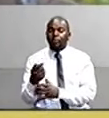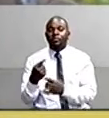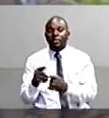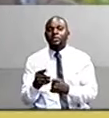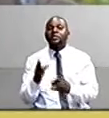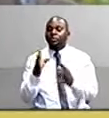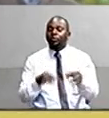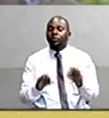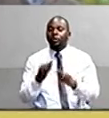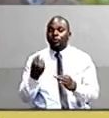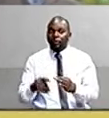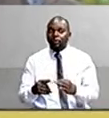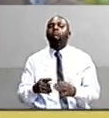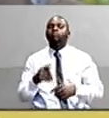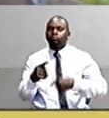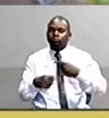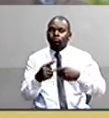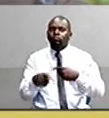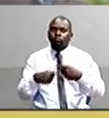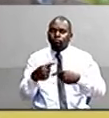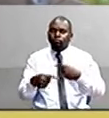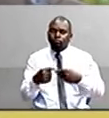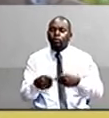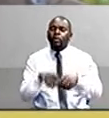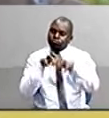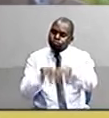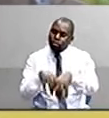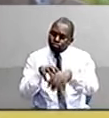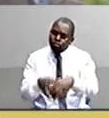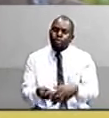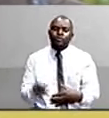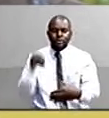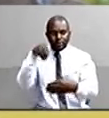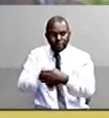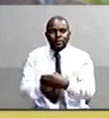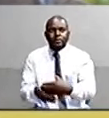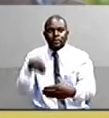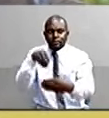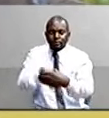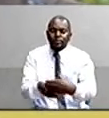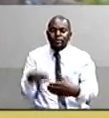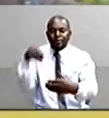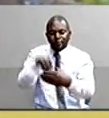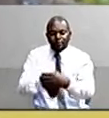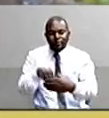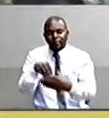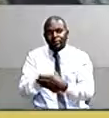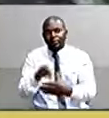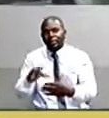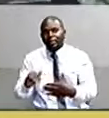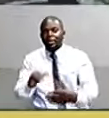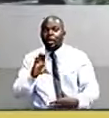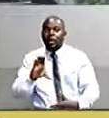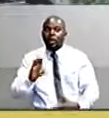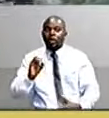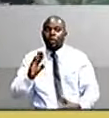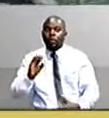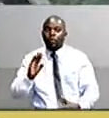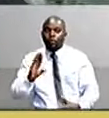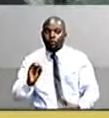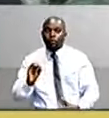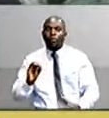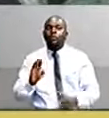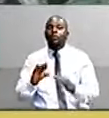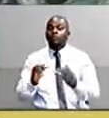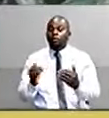kisinga obukulu. Naddanga muko awaganya okwata nenzizaawo muki, nenzizaawo ensigo zino. Cocoa requires a shed and